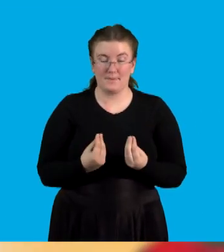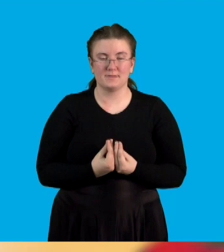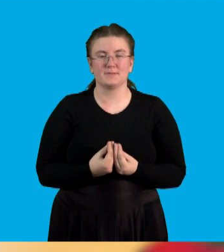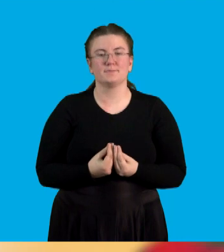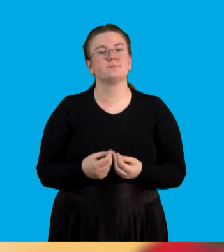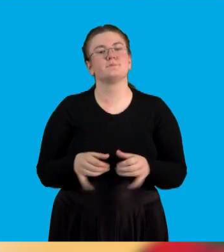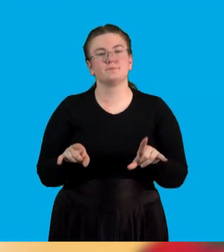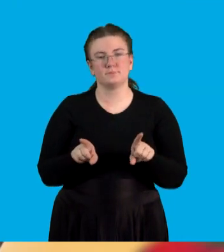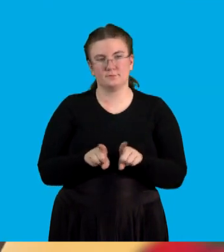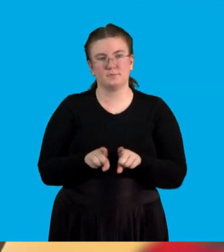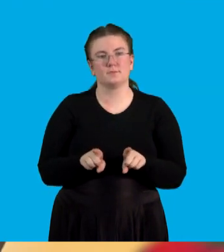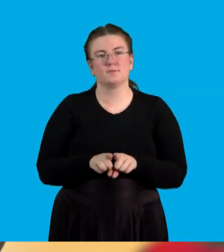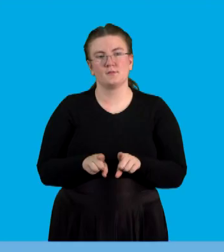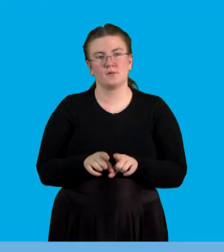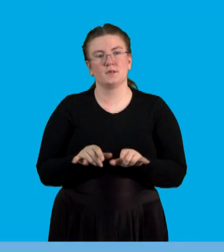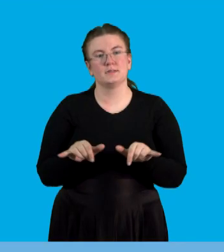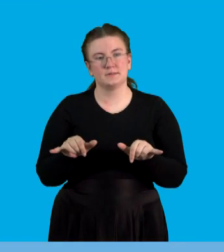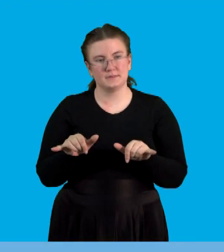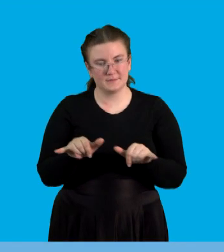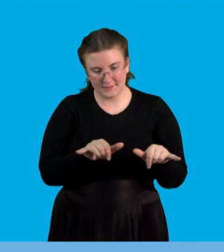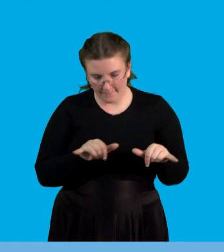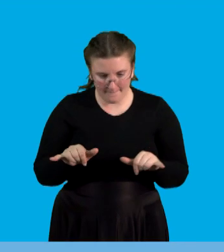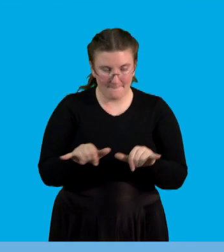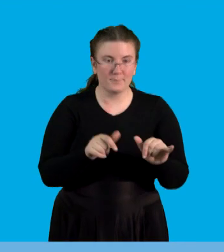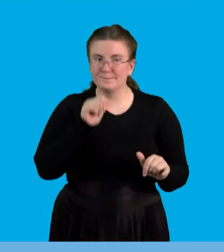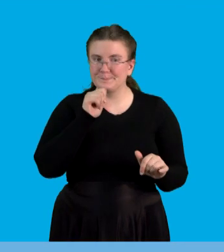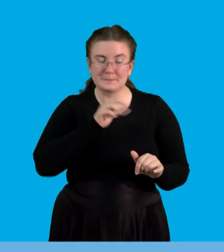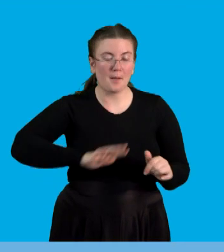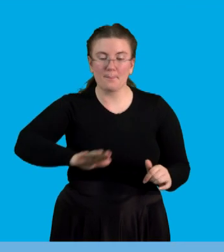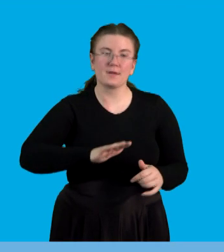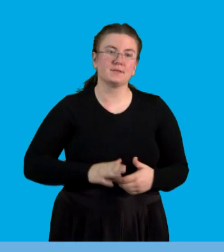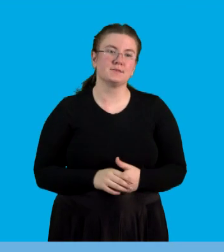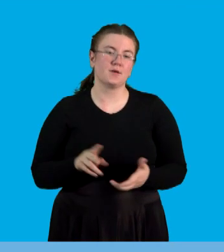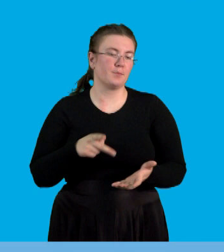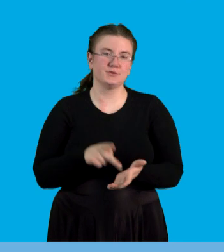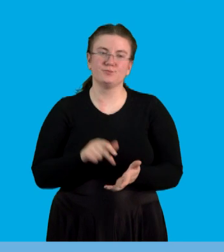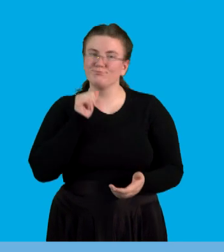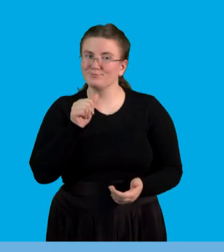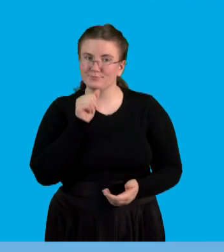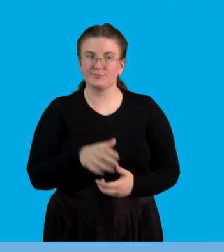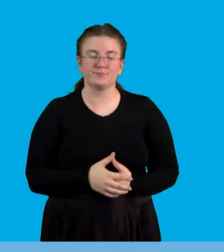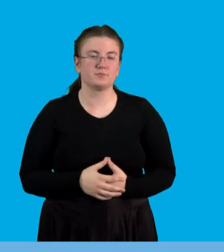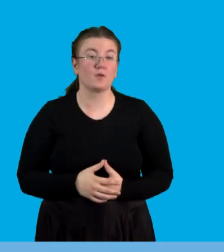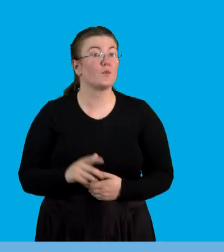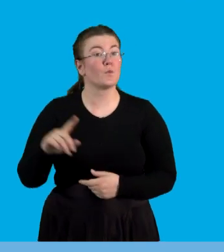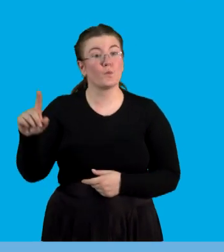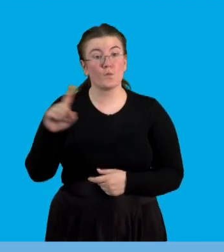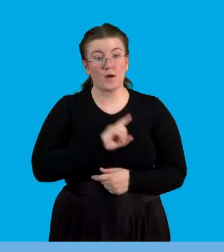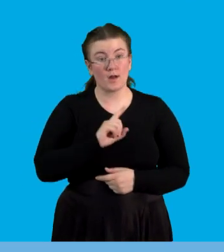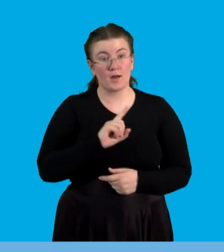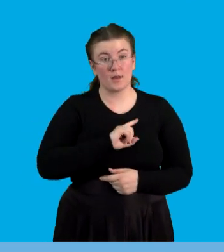of an object remains the same everywhere. Yes, the mass of an object is the same